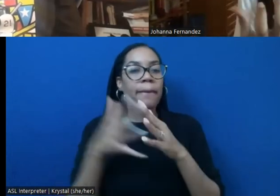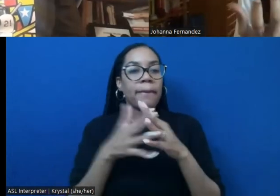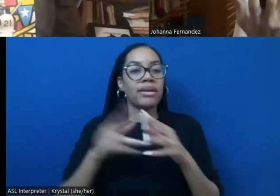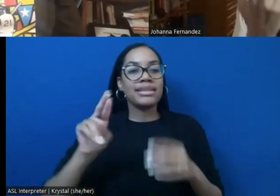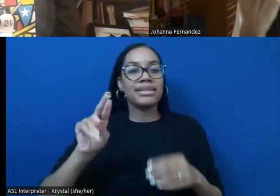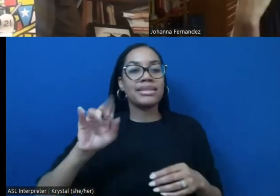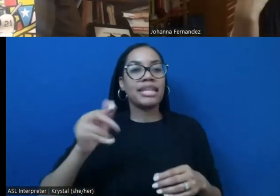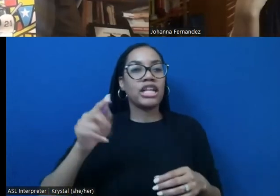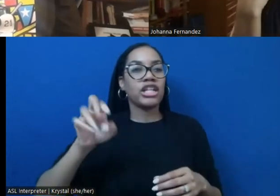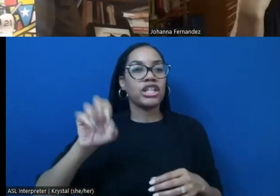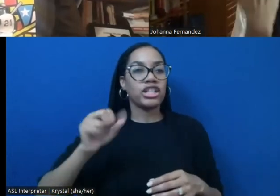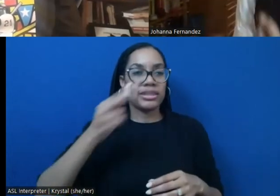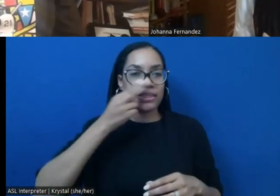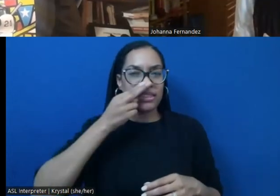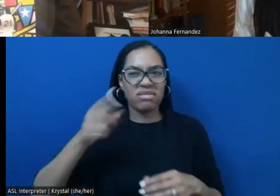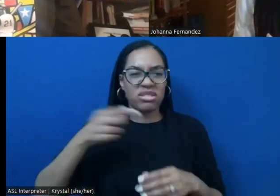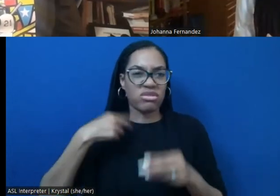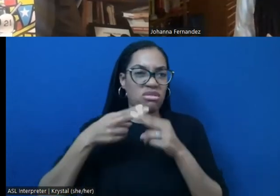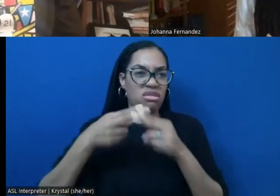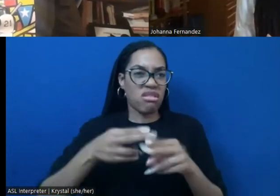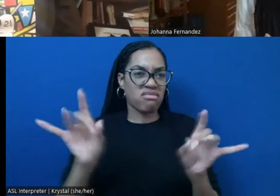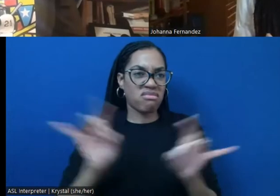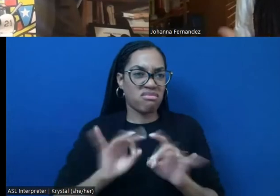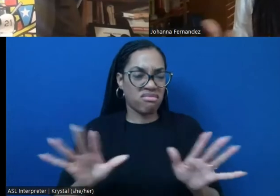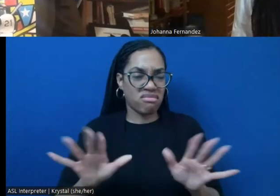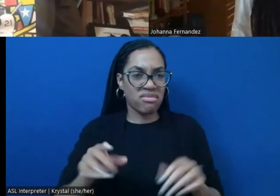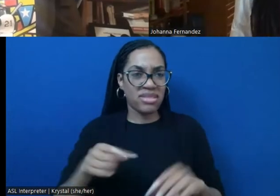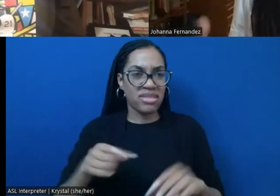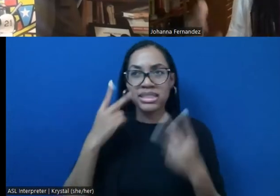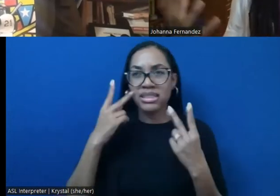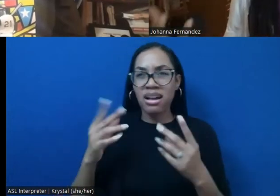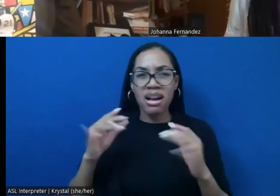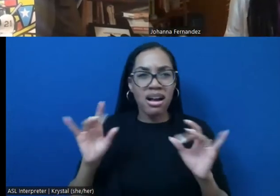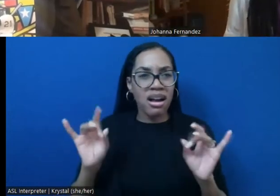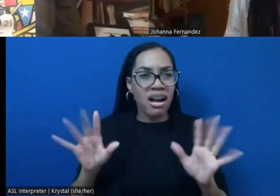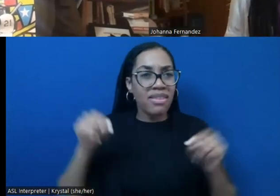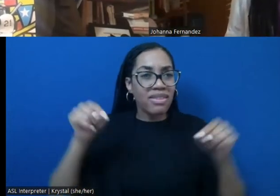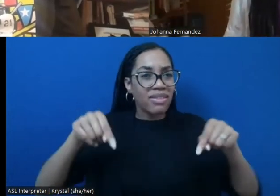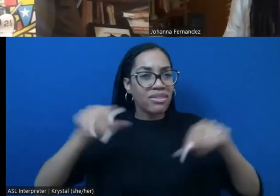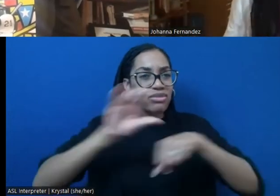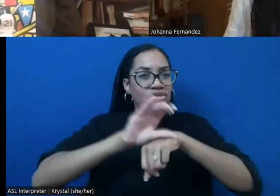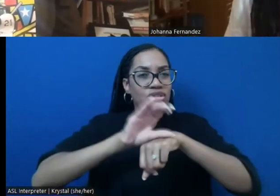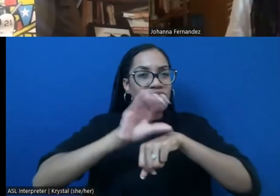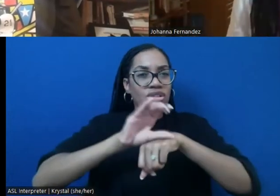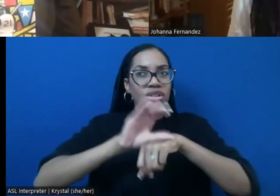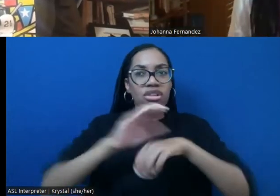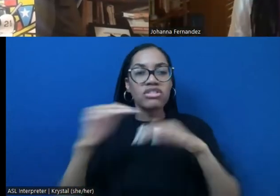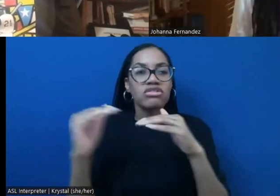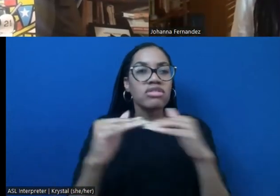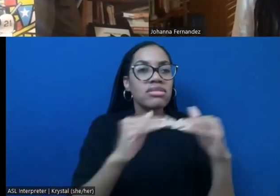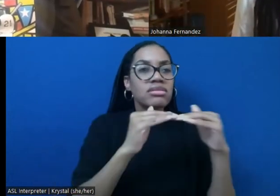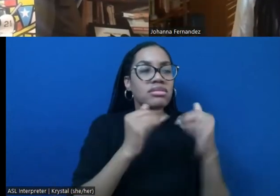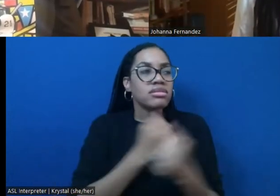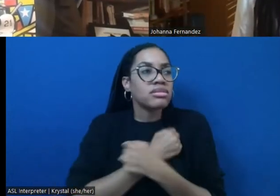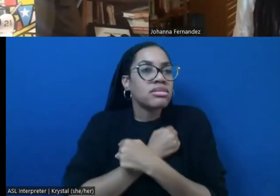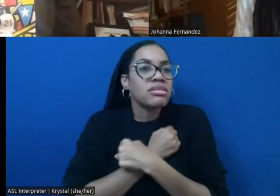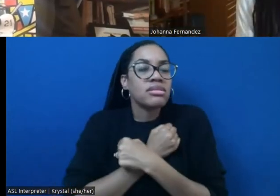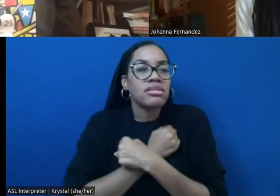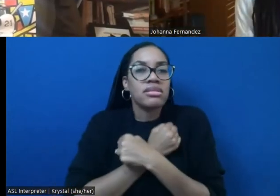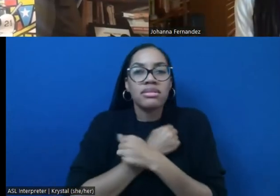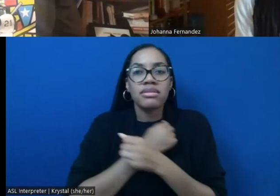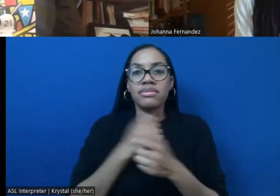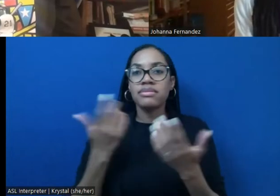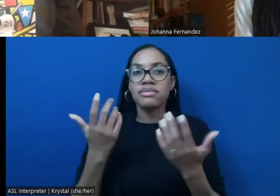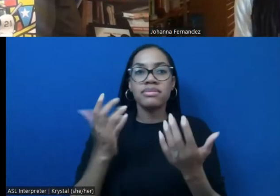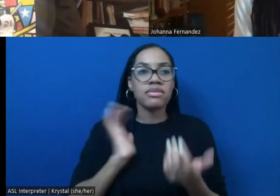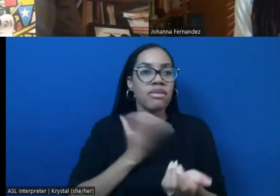the place where justice is supposed to happen, equality, the church, where we give